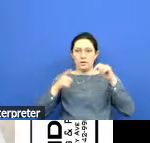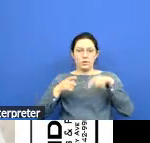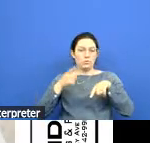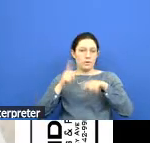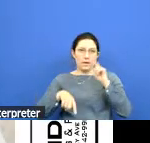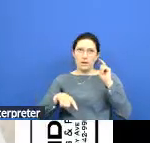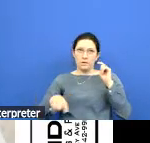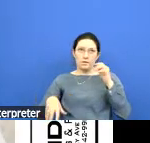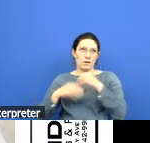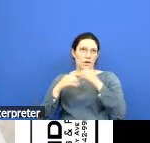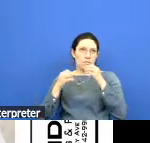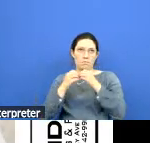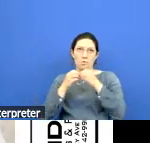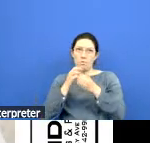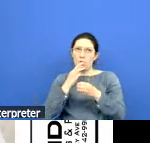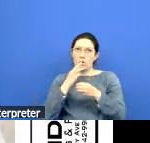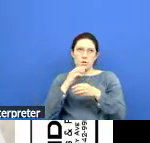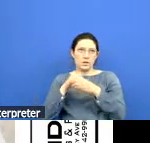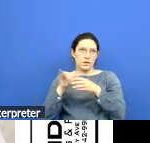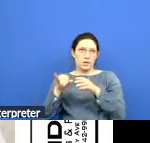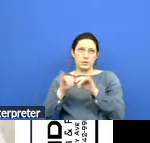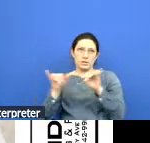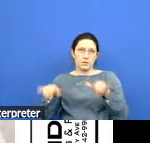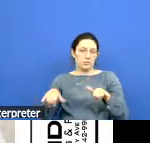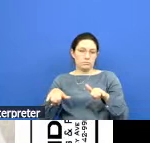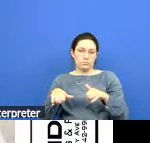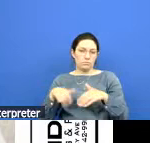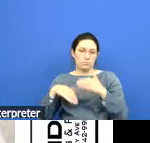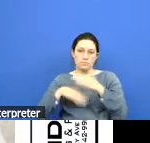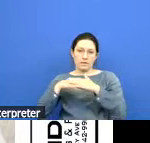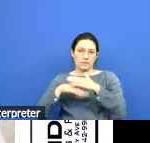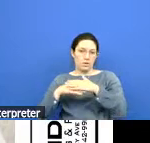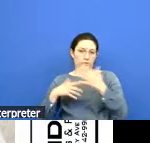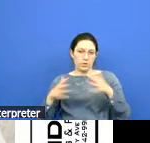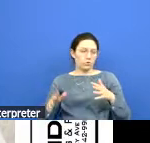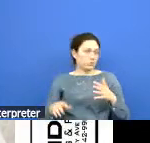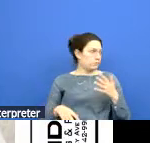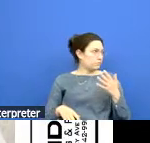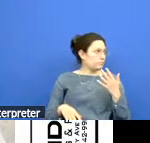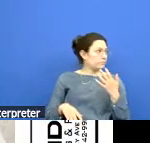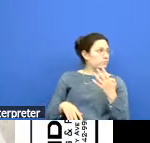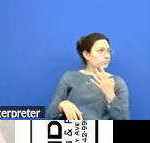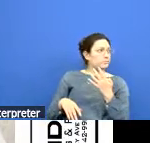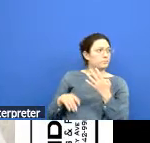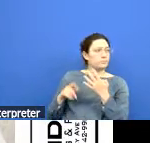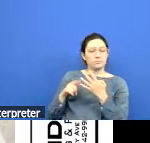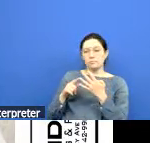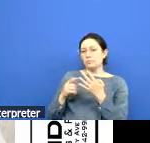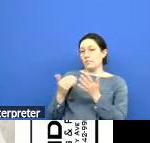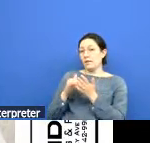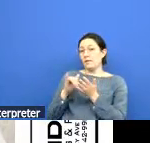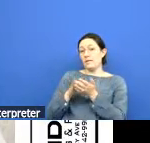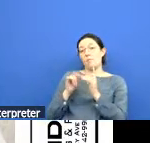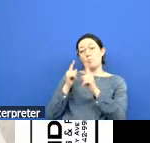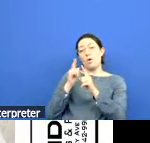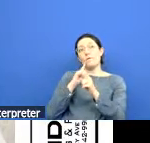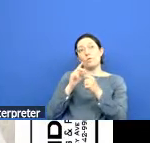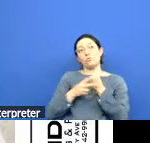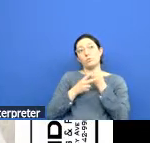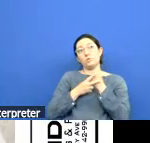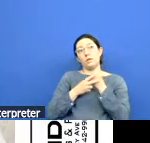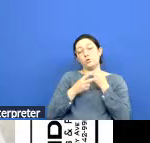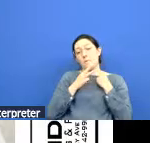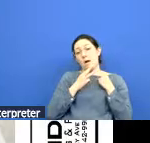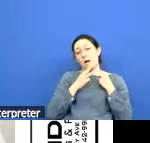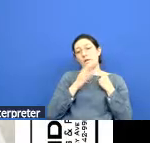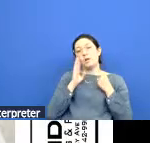put any more water through that system. So it's, again, the whole point of the retention pond is it reduces the amount of